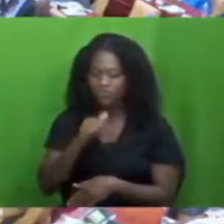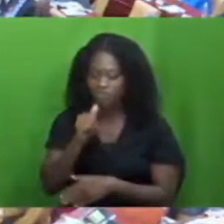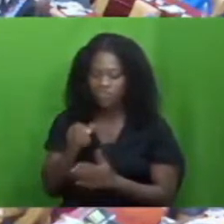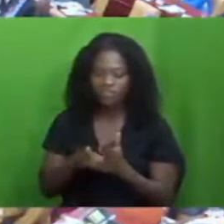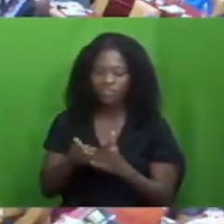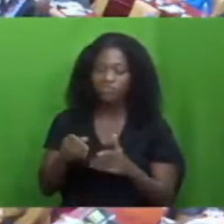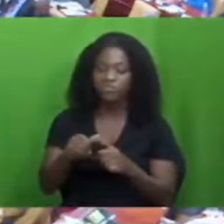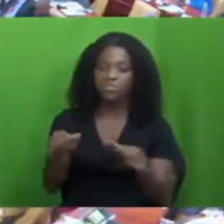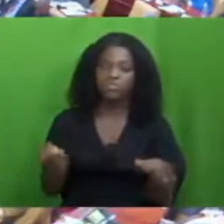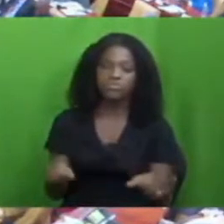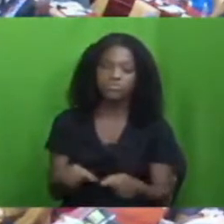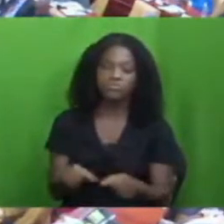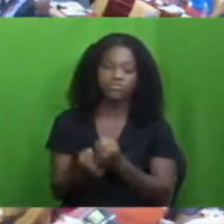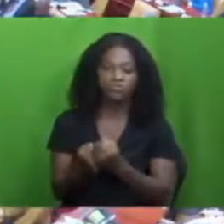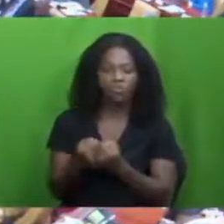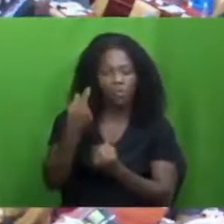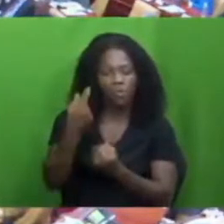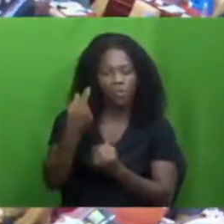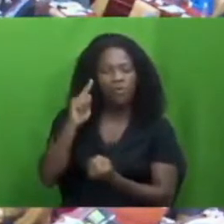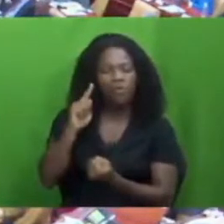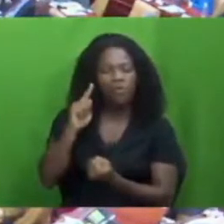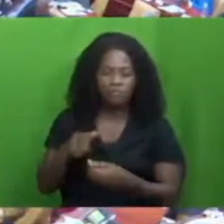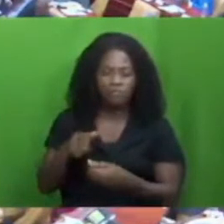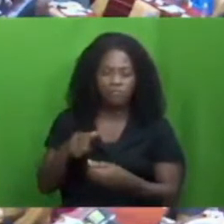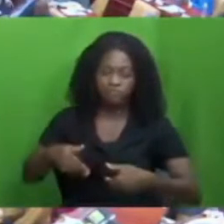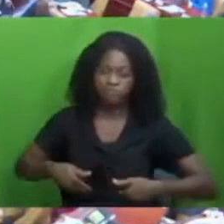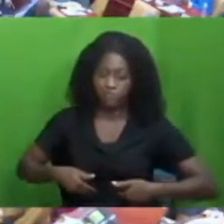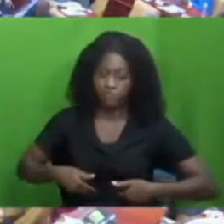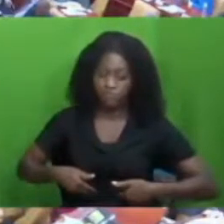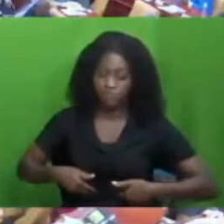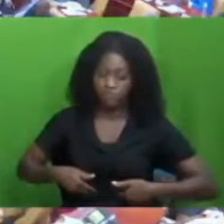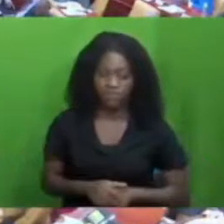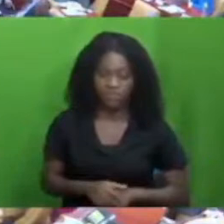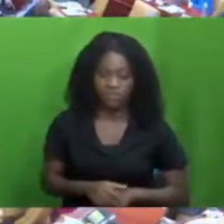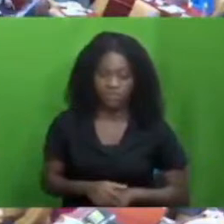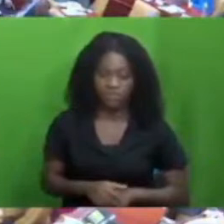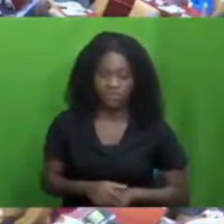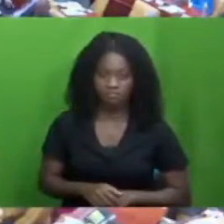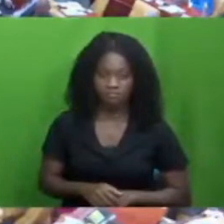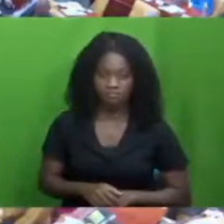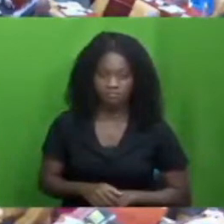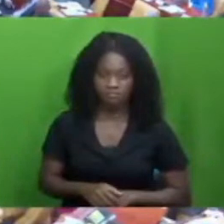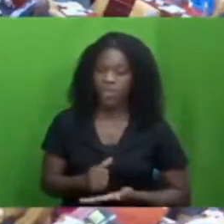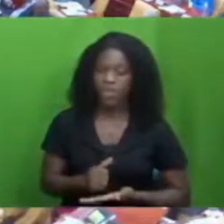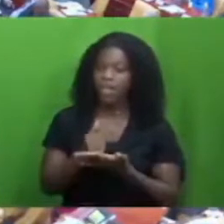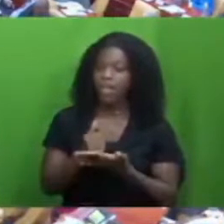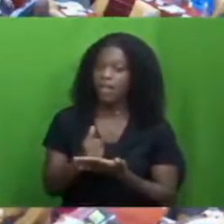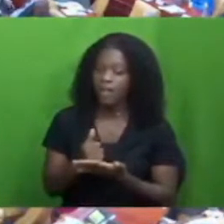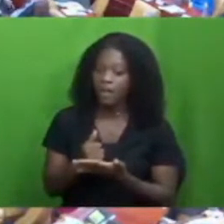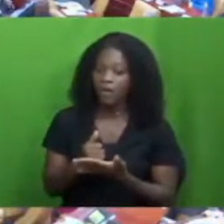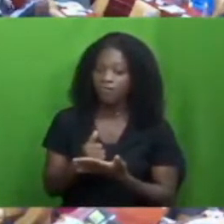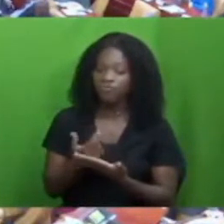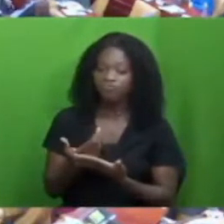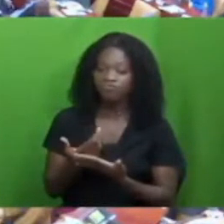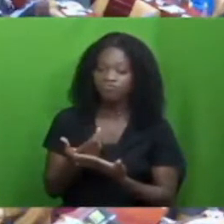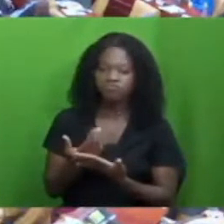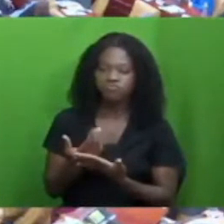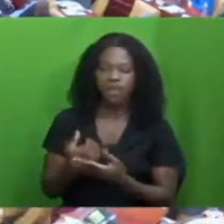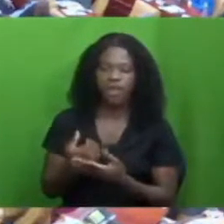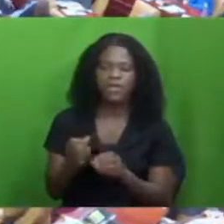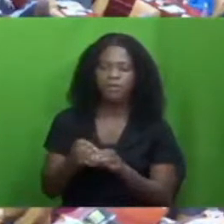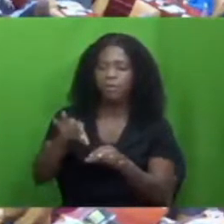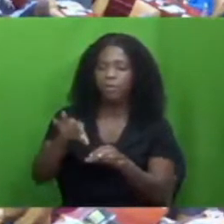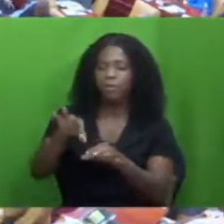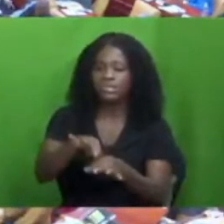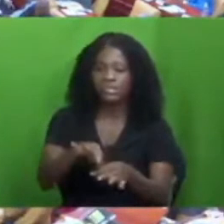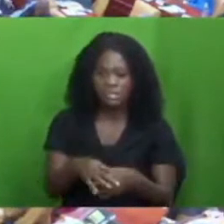youth and the private sector. Mr. Speaker, to enhance production and value addition in the enclaves, the provision